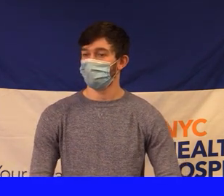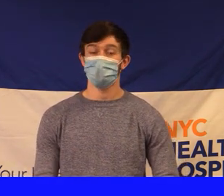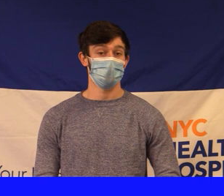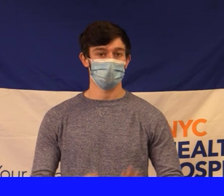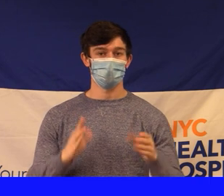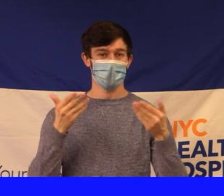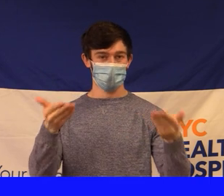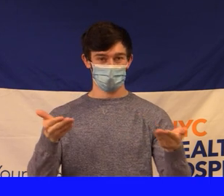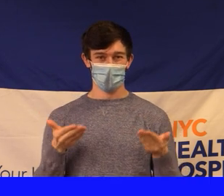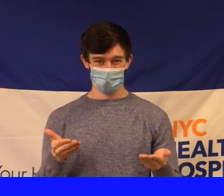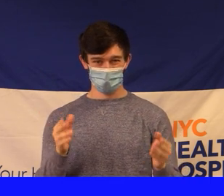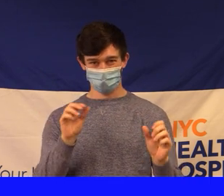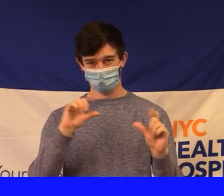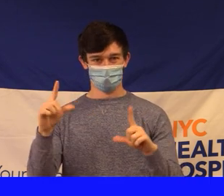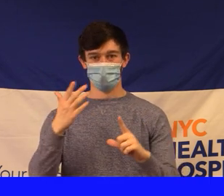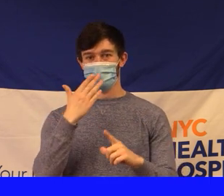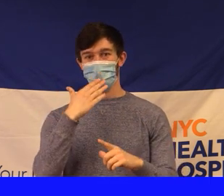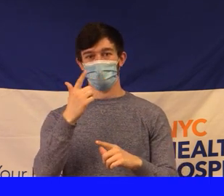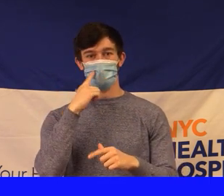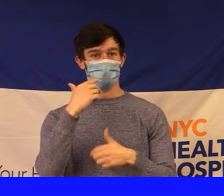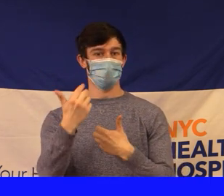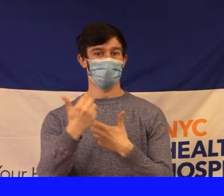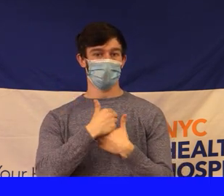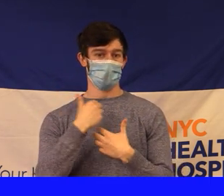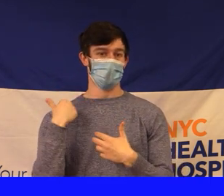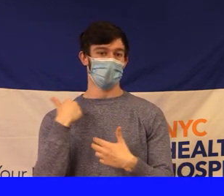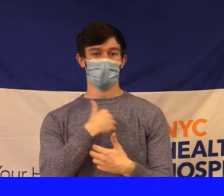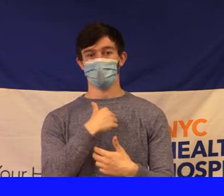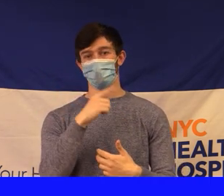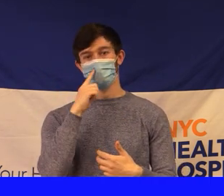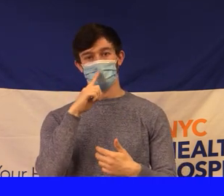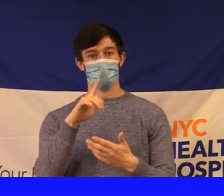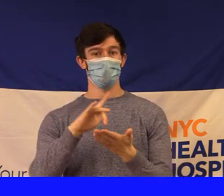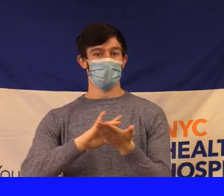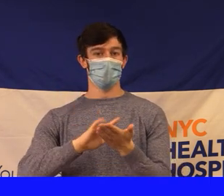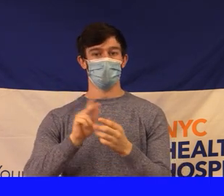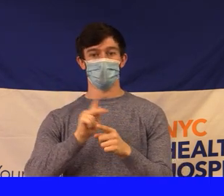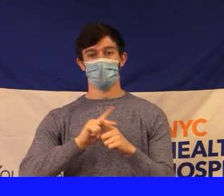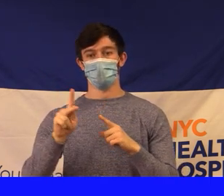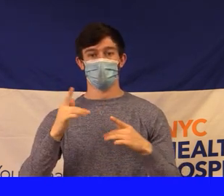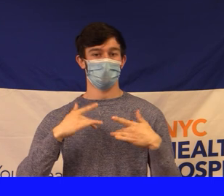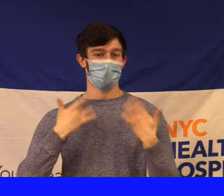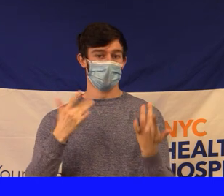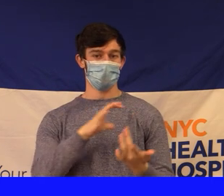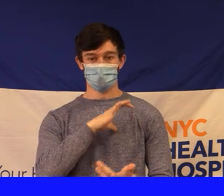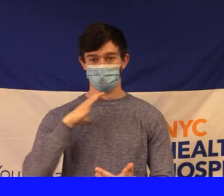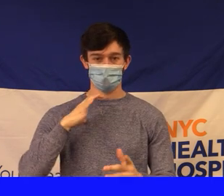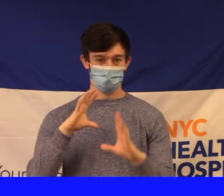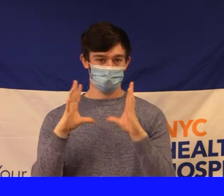Welcome, everyone. Thank you for joining us for our Medical and Professional Affairs Committee meeting.